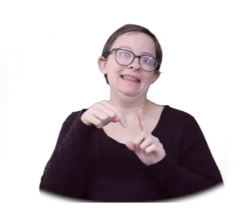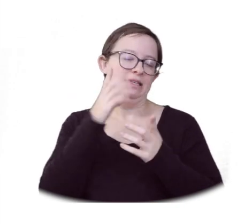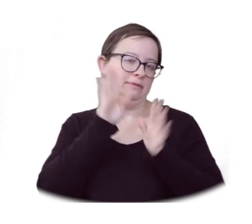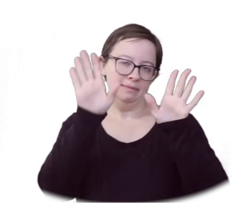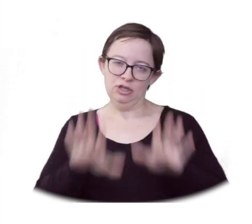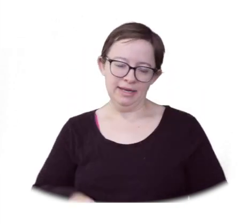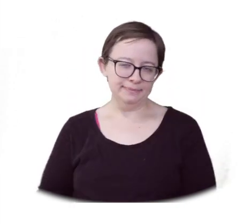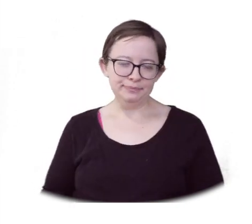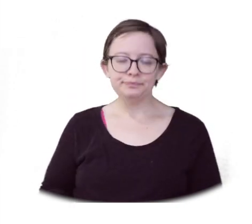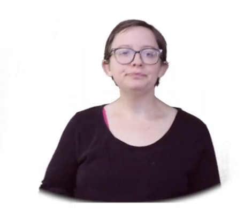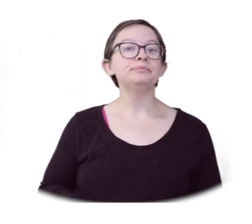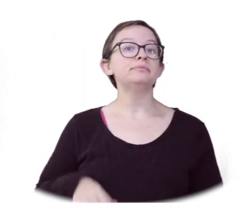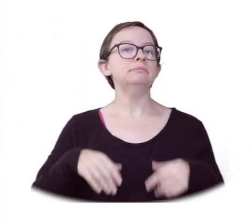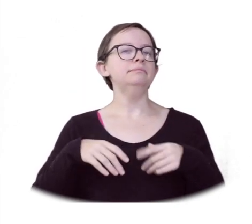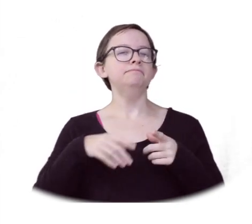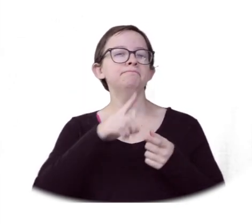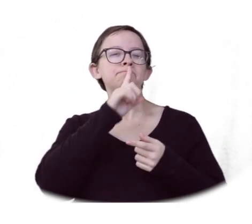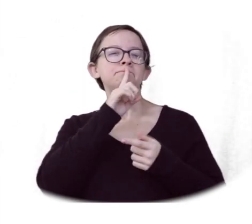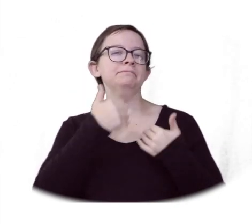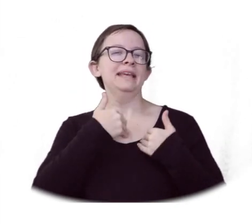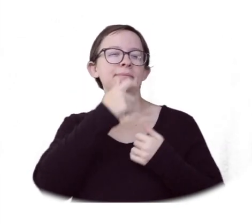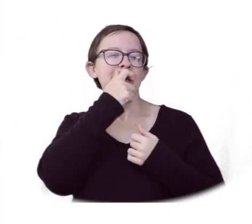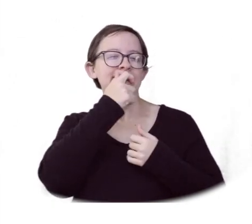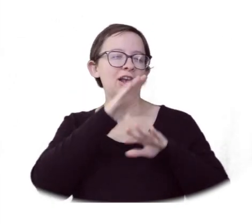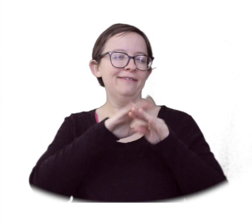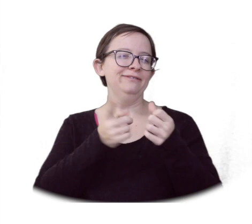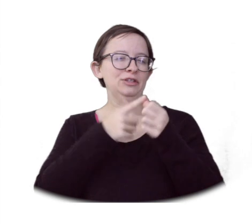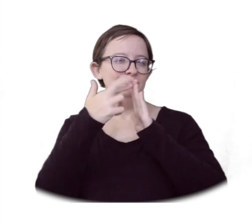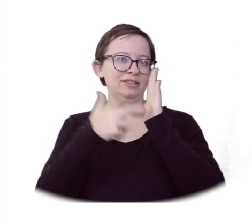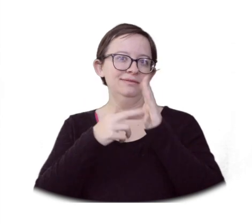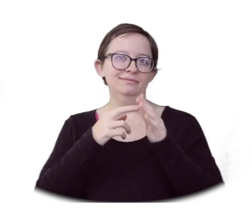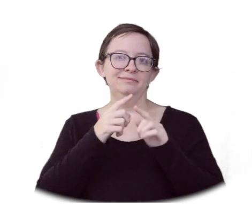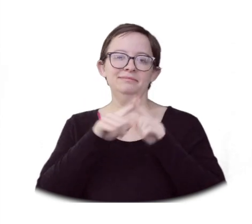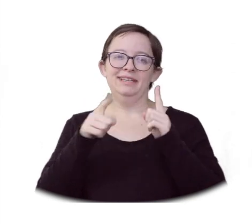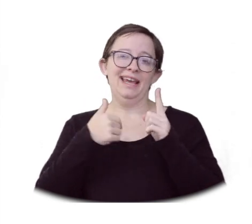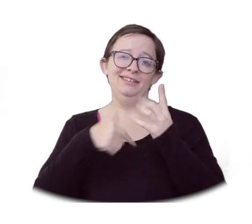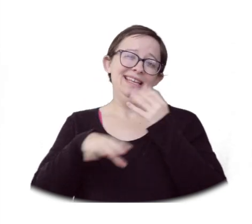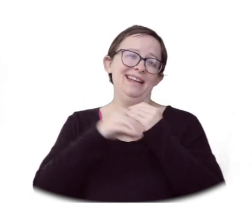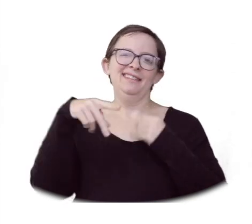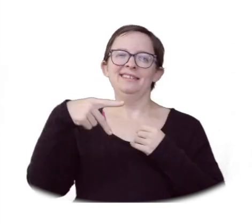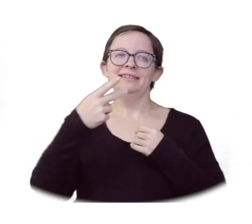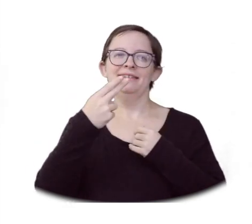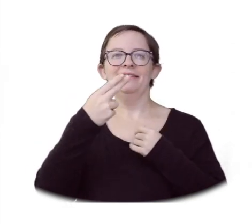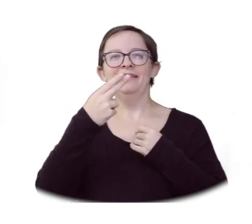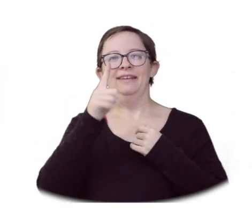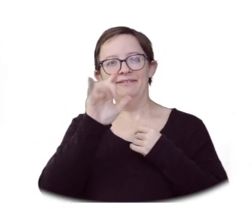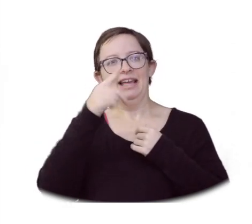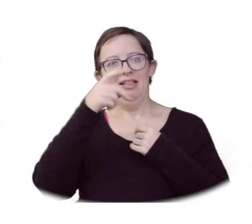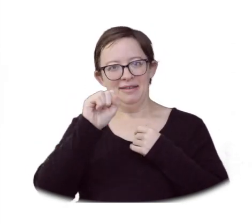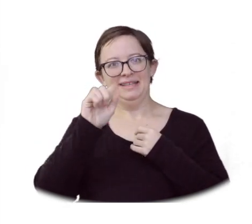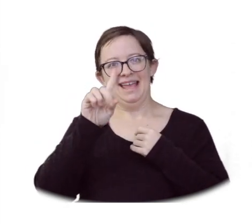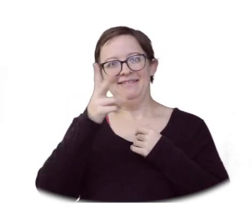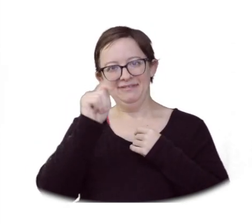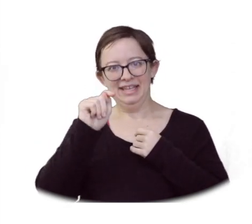something really simple like this would be great. I didn't have pacifiers on my first one, but I just have these Philips Advent